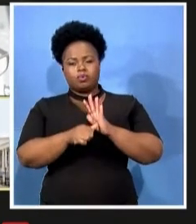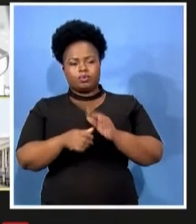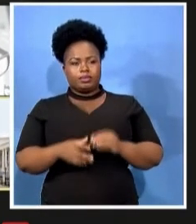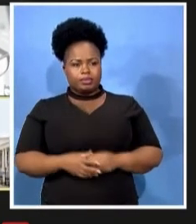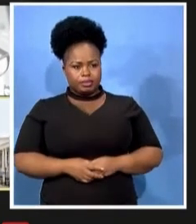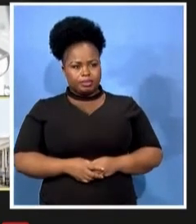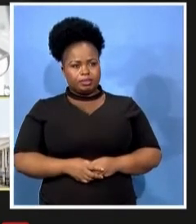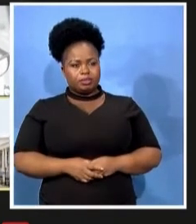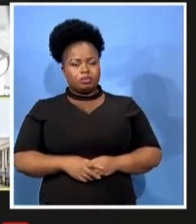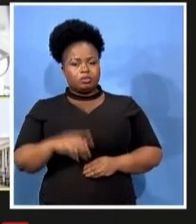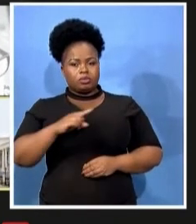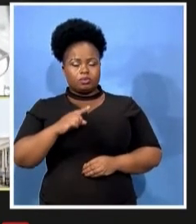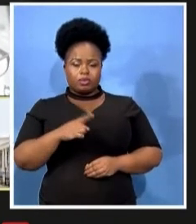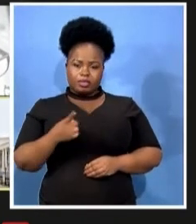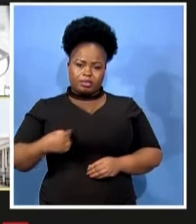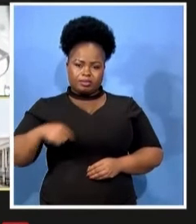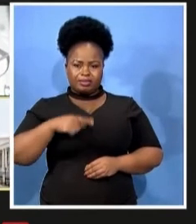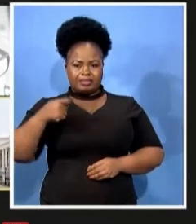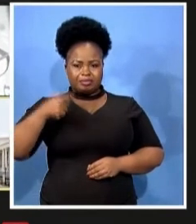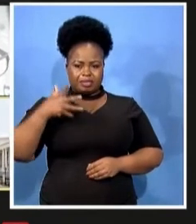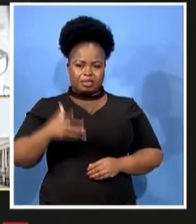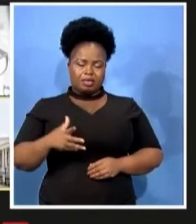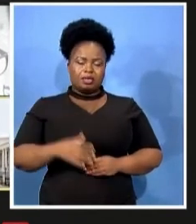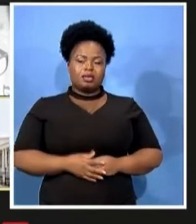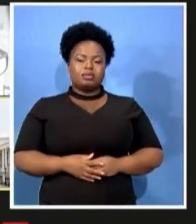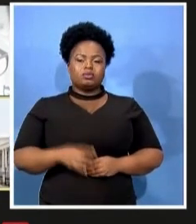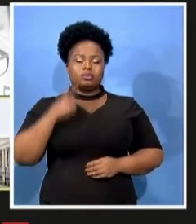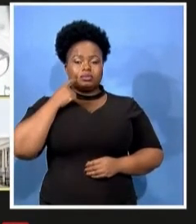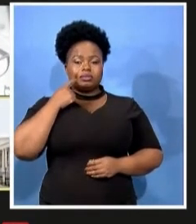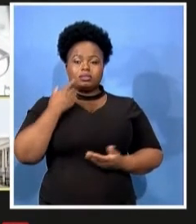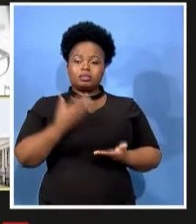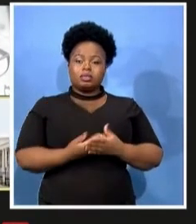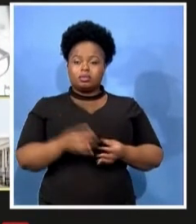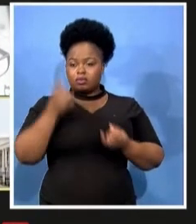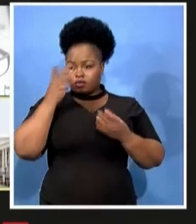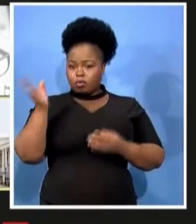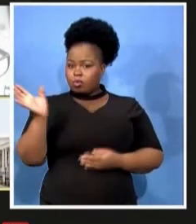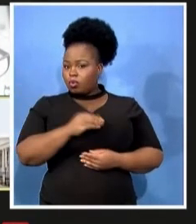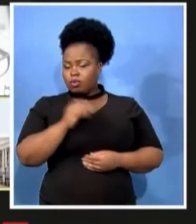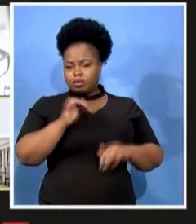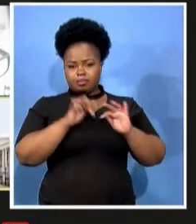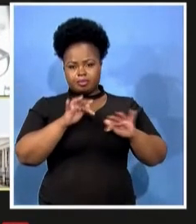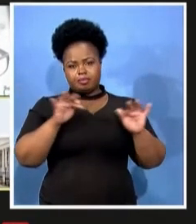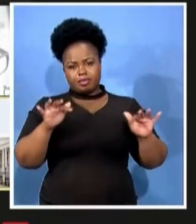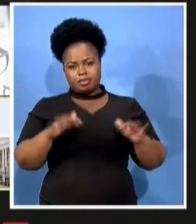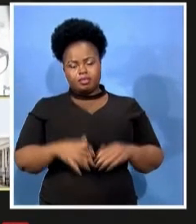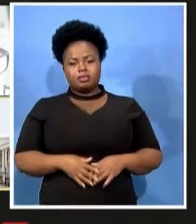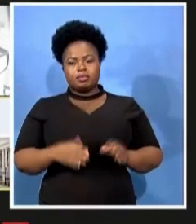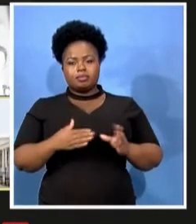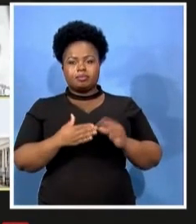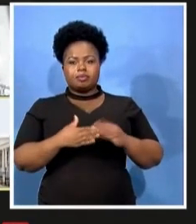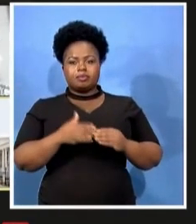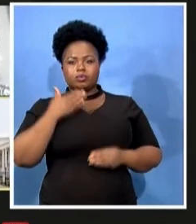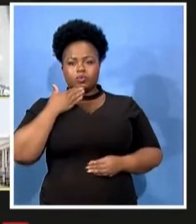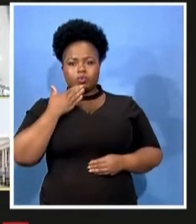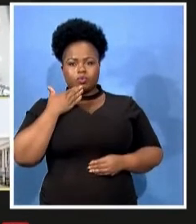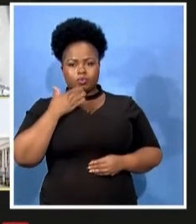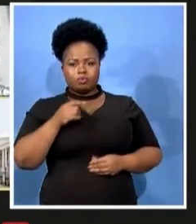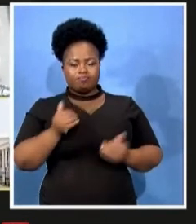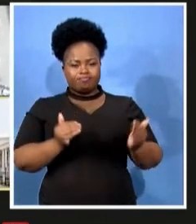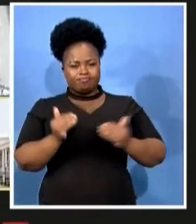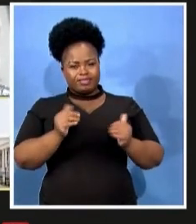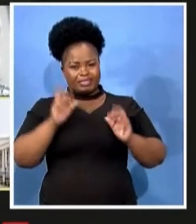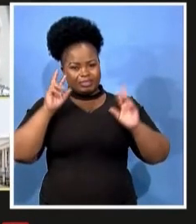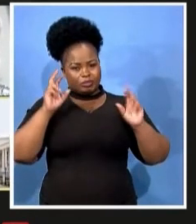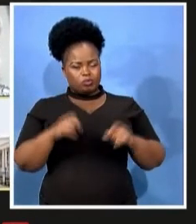can actually be able to say to all parties, members who are actually dealing with this matter are very well versed and